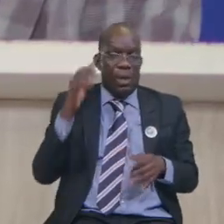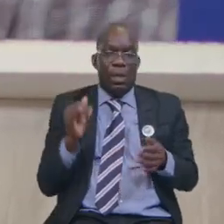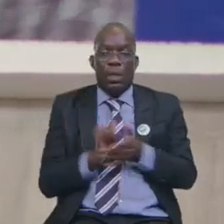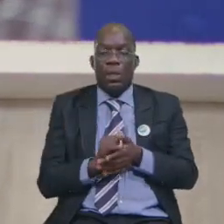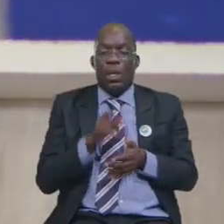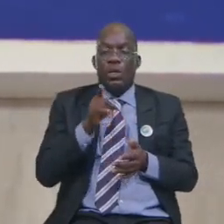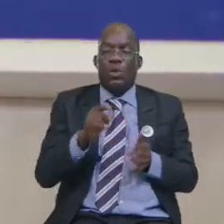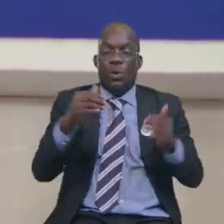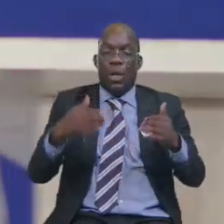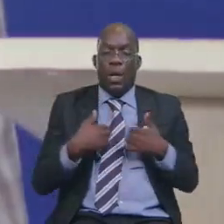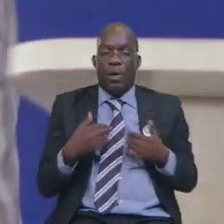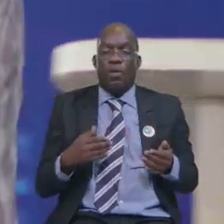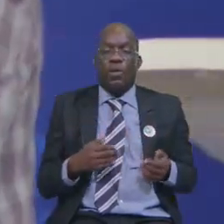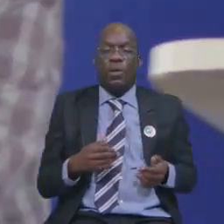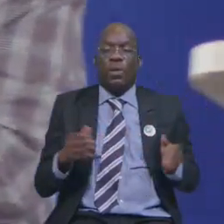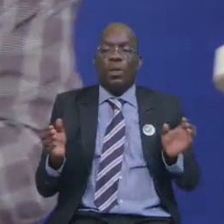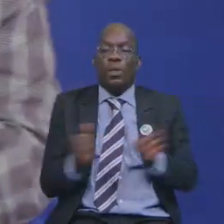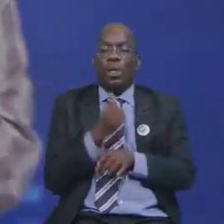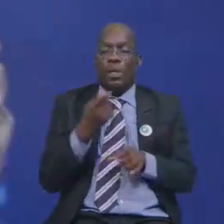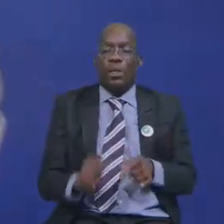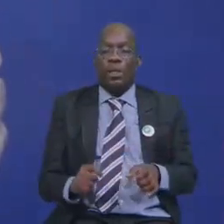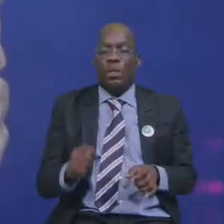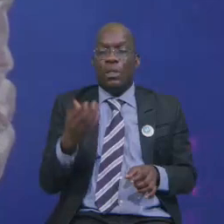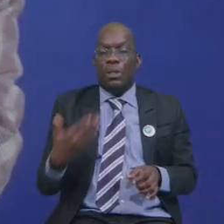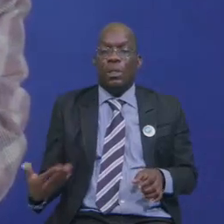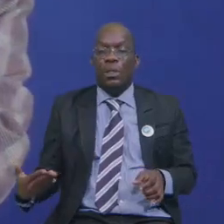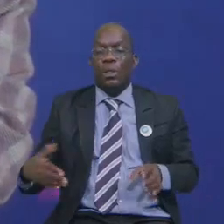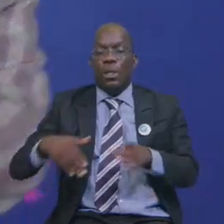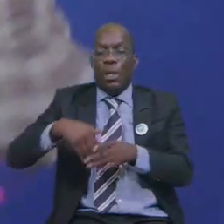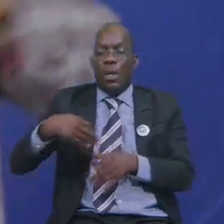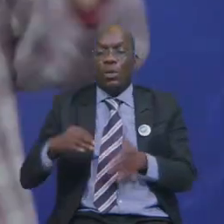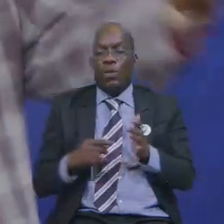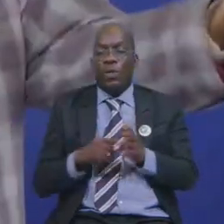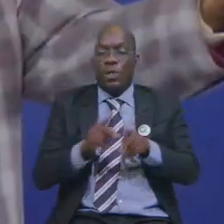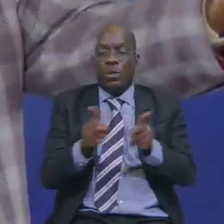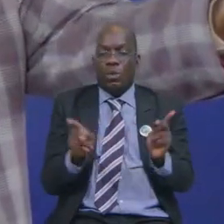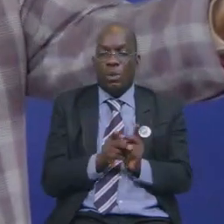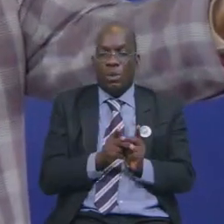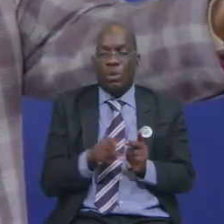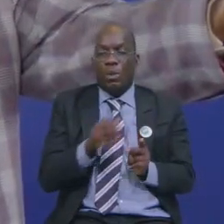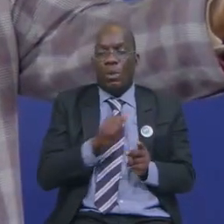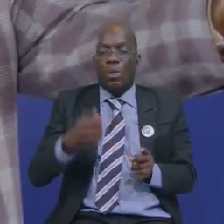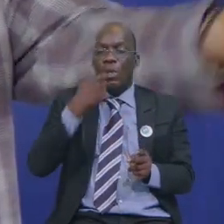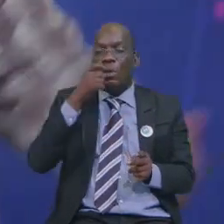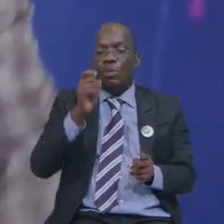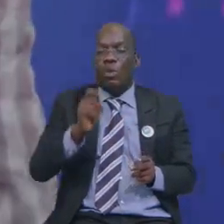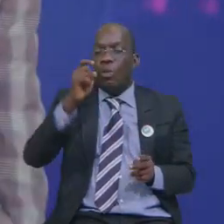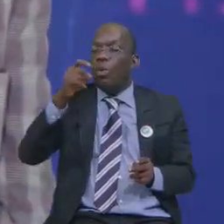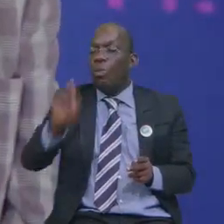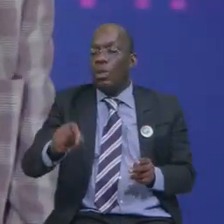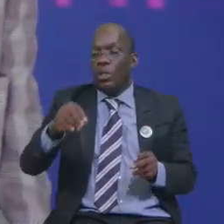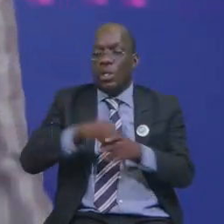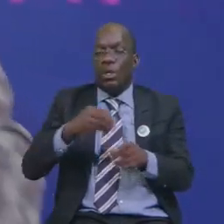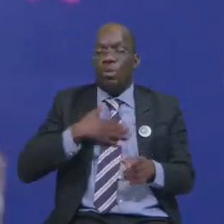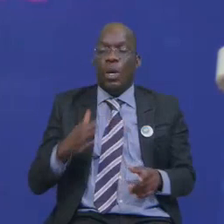we're taking that thing out of this place. A must in my life, a